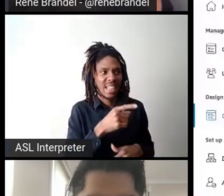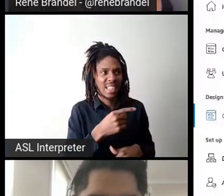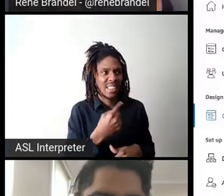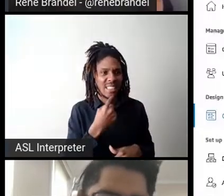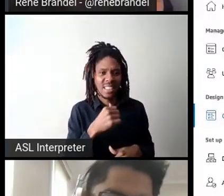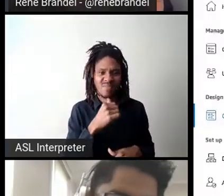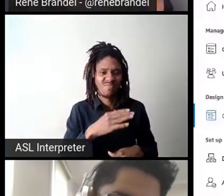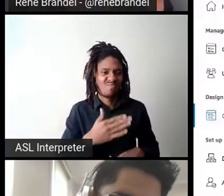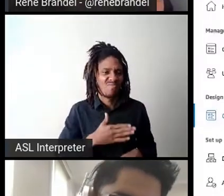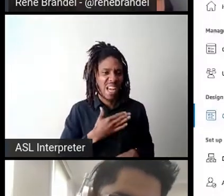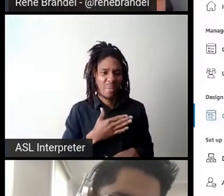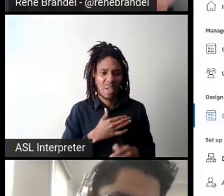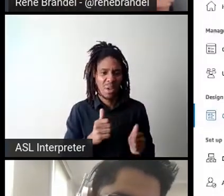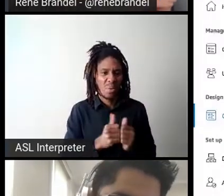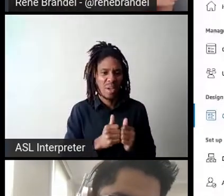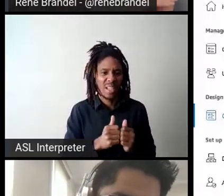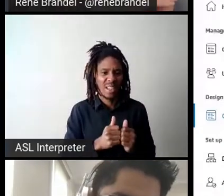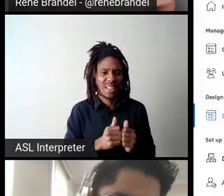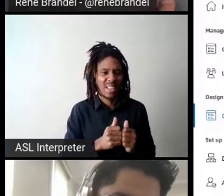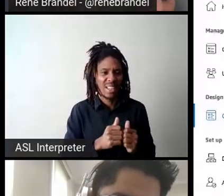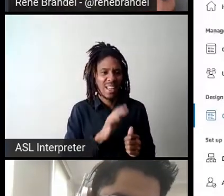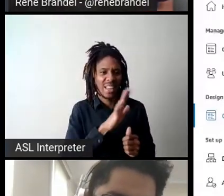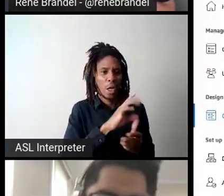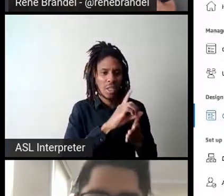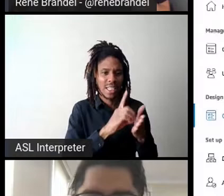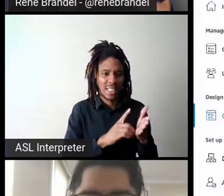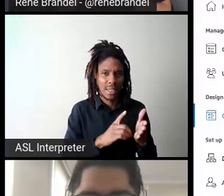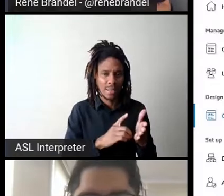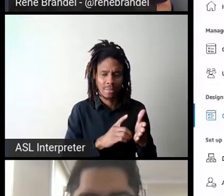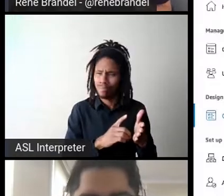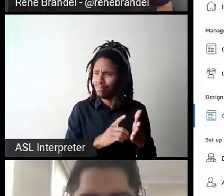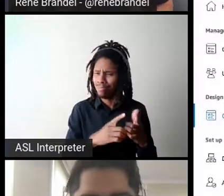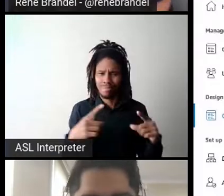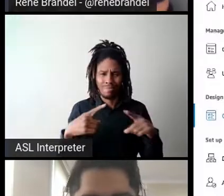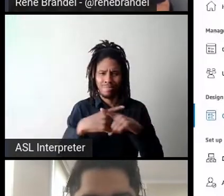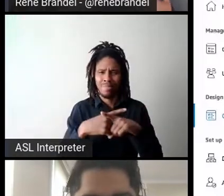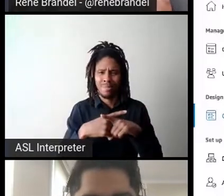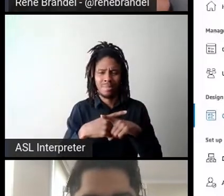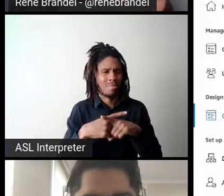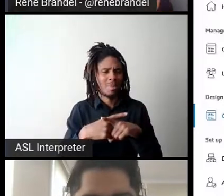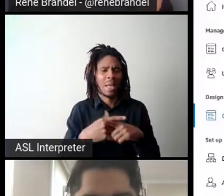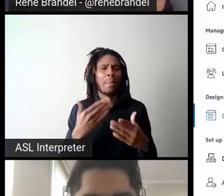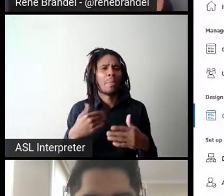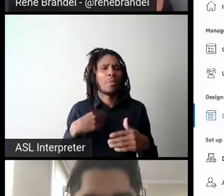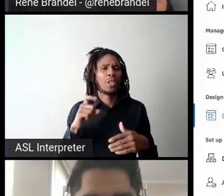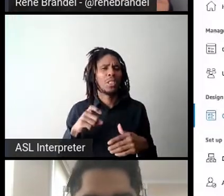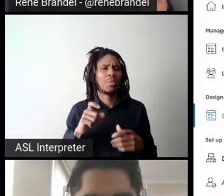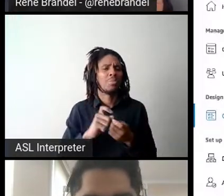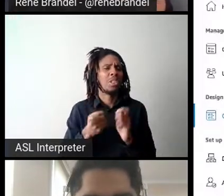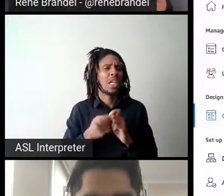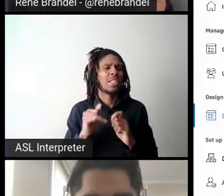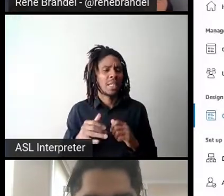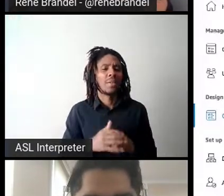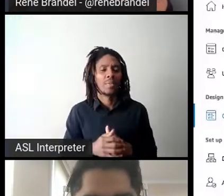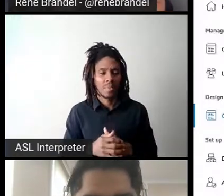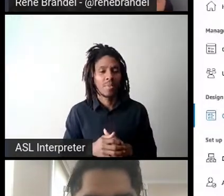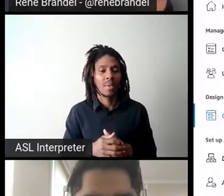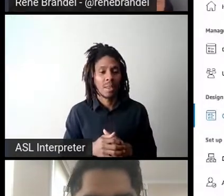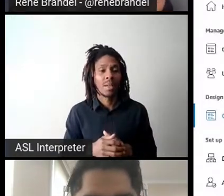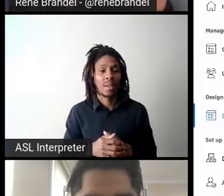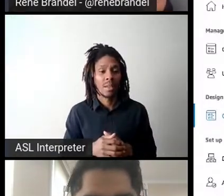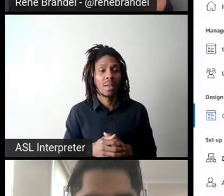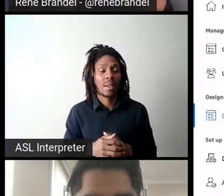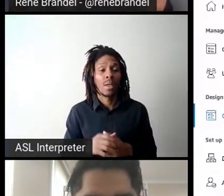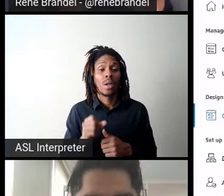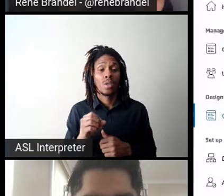with the implementation of their designs. So we thought maybe we should do something about that. So what we're going to enable you to